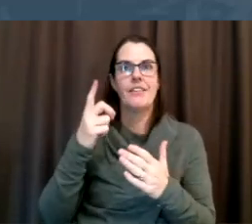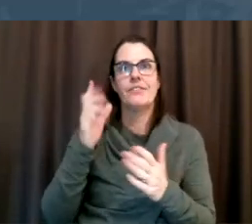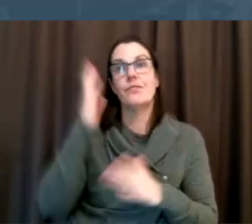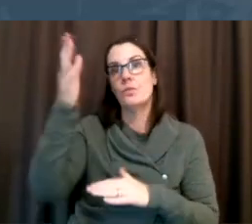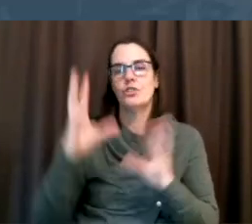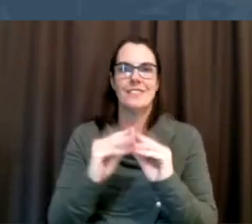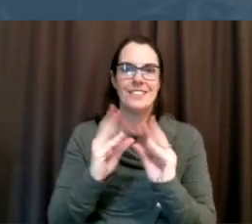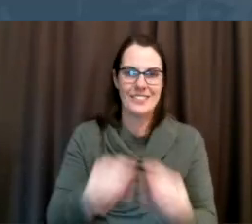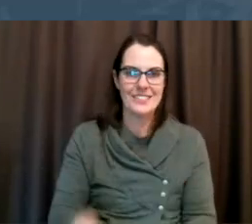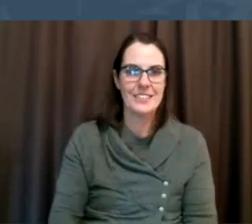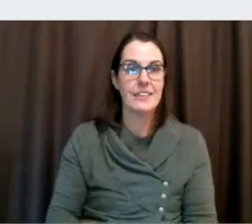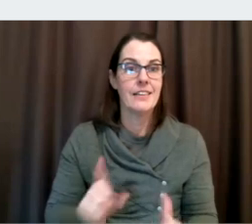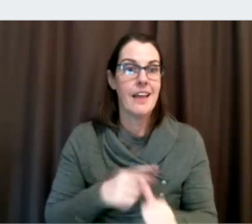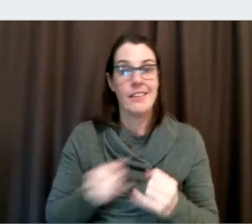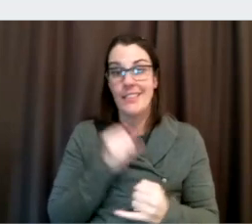And last slide,